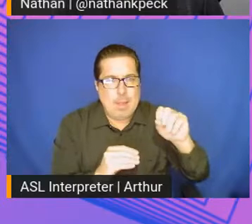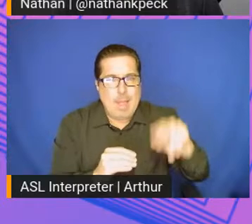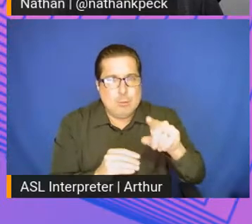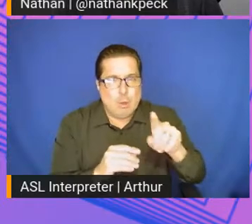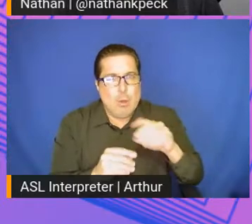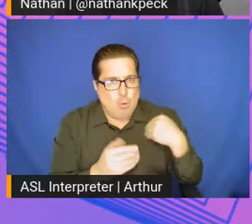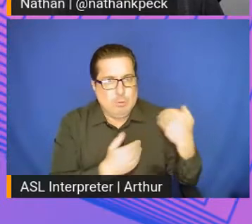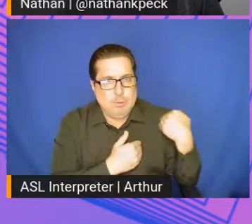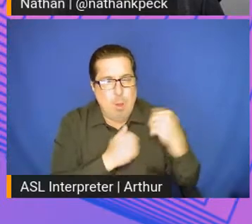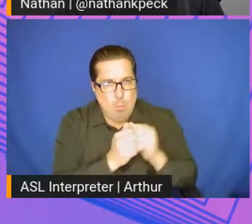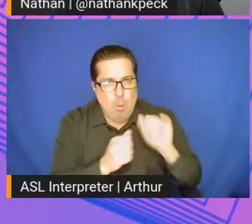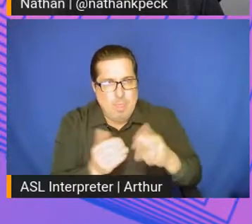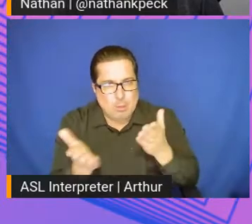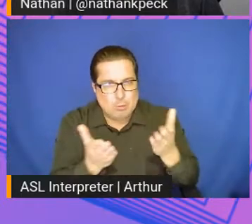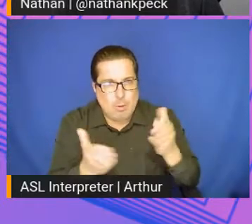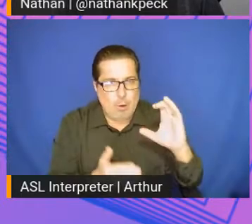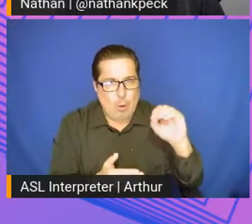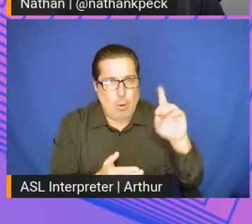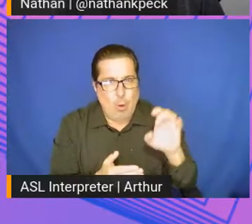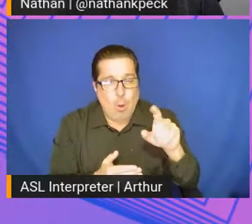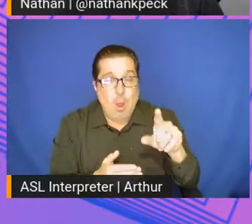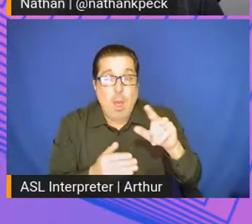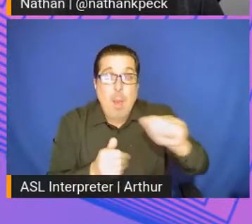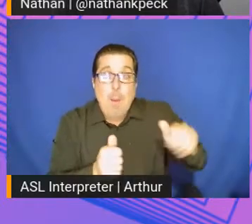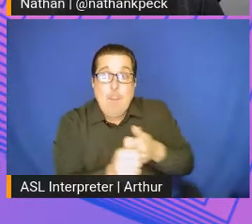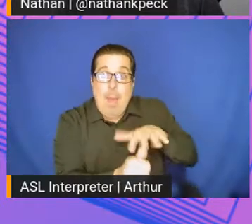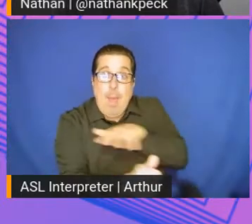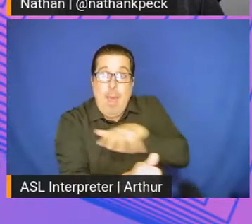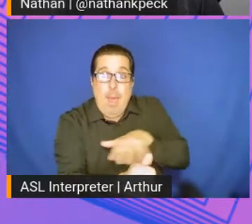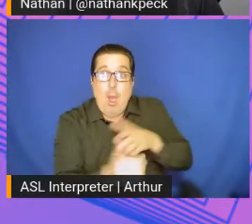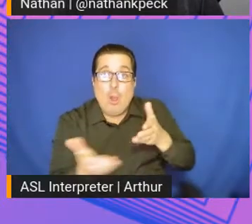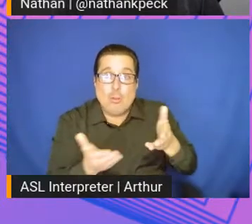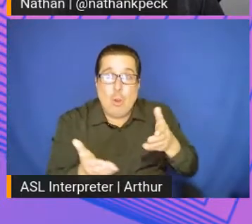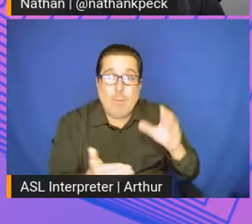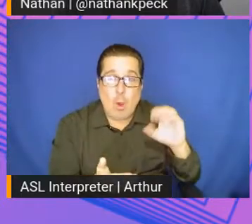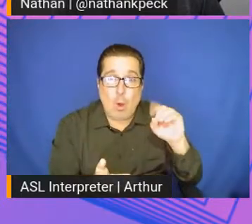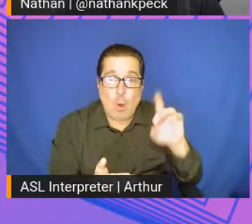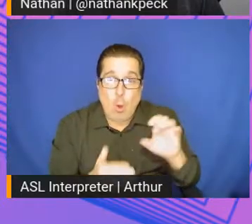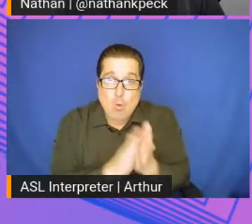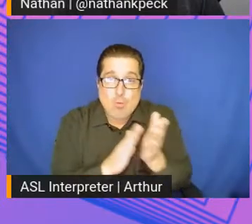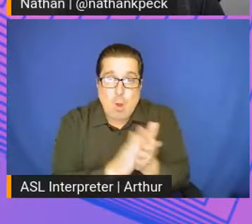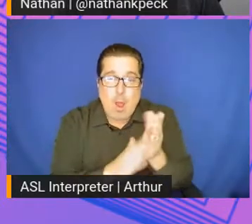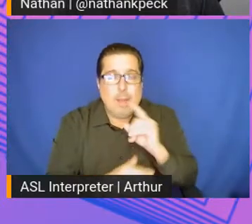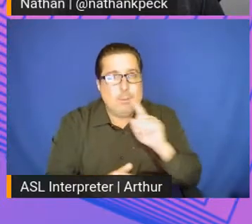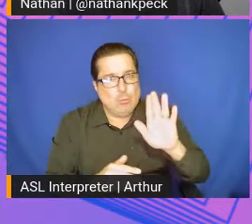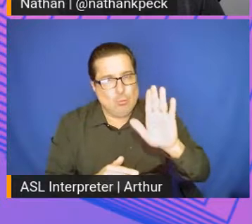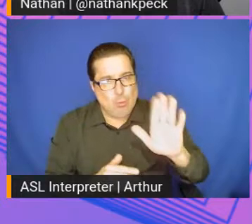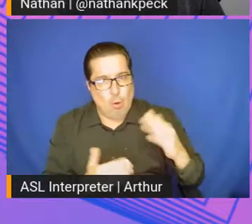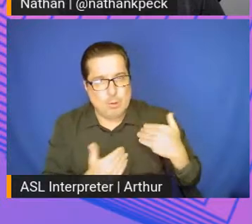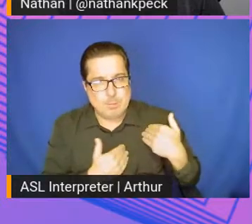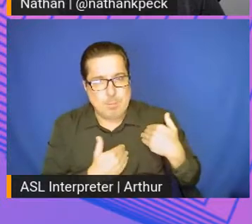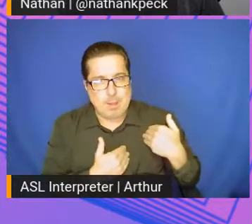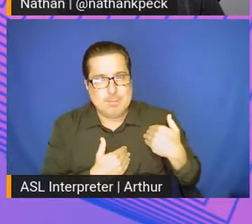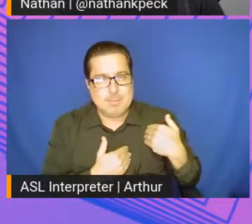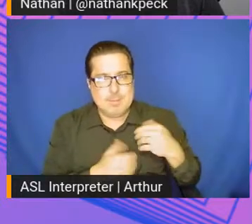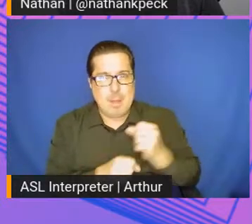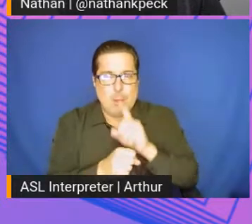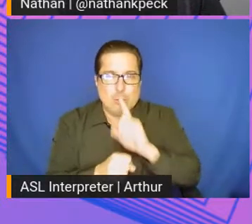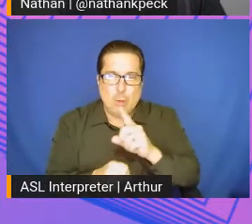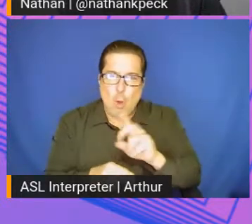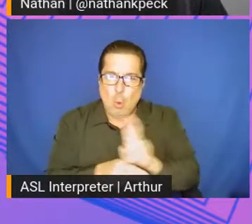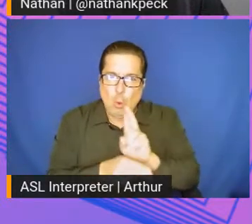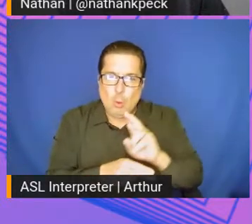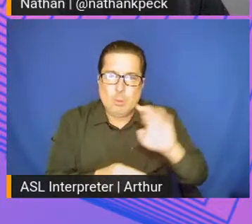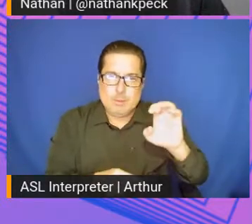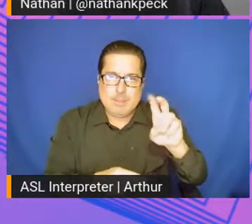And likewise, the backend code, the actual server code that runs, is also your responsibility. You need to make sure that you're using the event loop